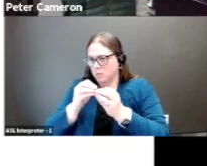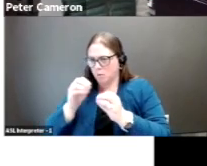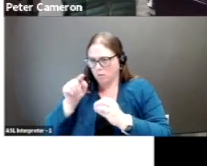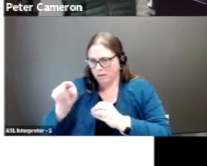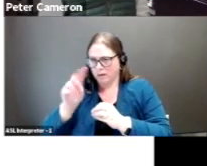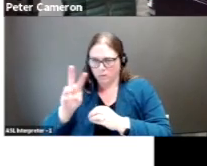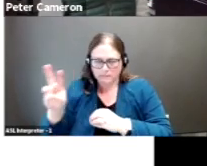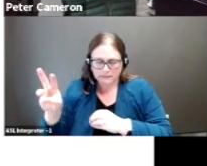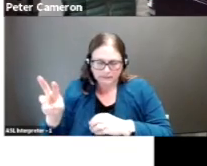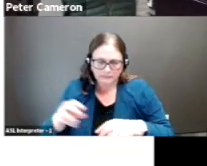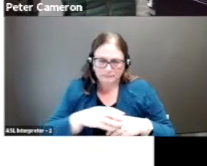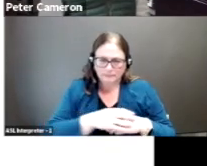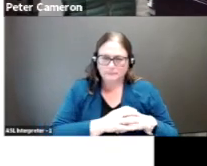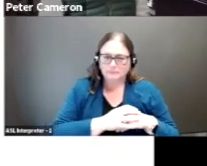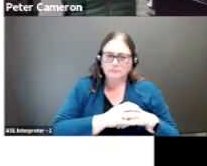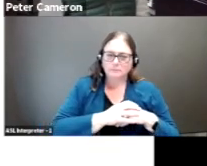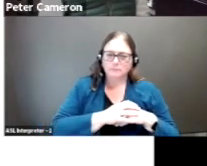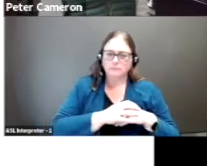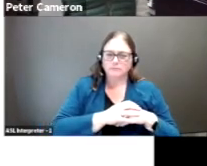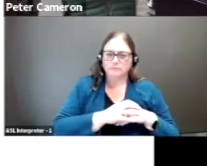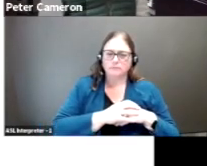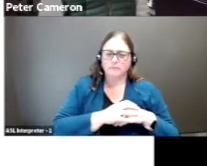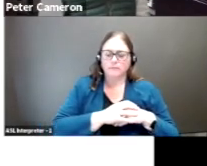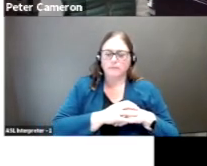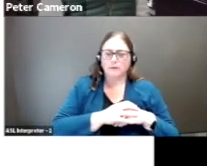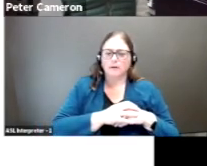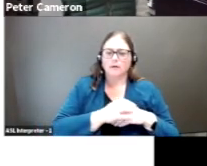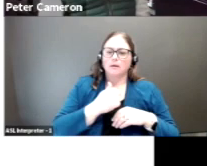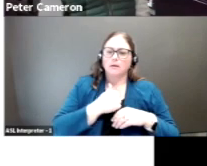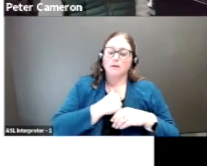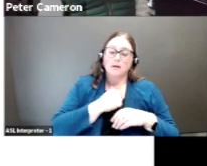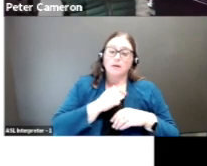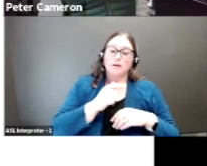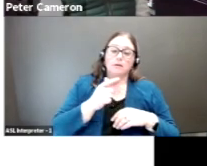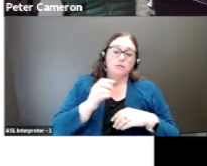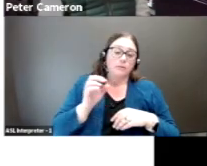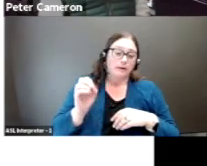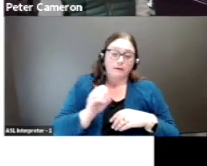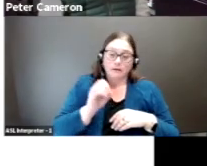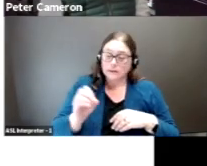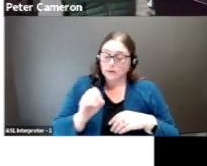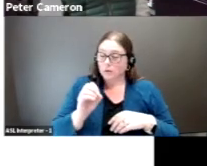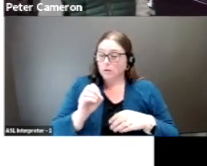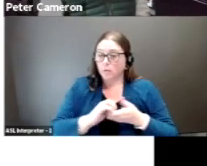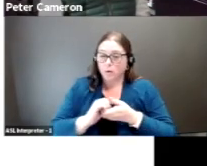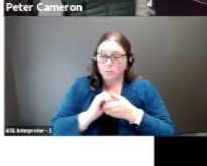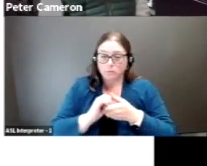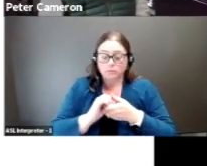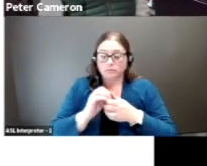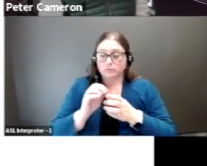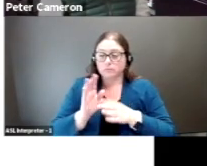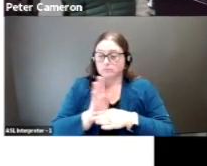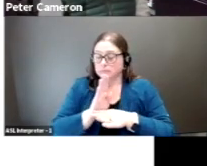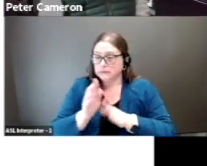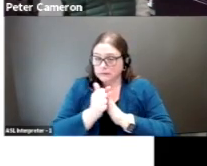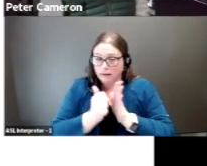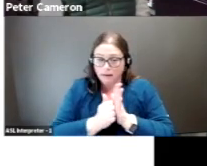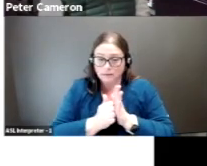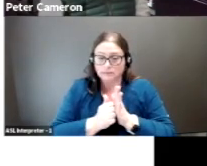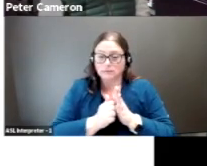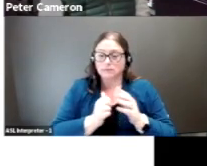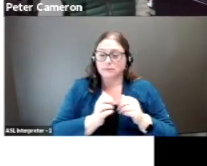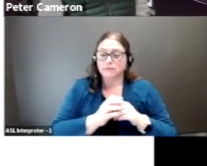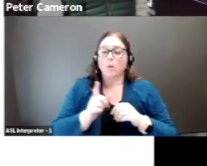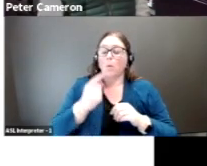And so, again, the Ontario Cooperative Corporations Act, there's a Credit Union Act. Federally, if